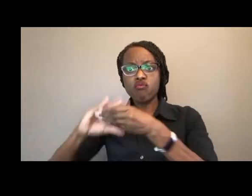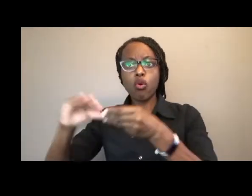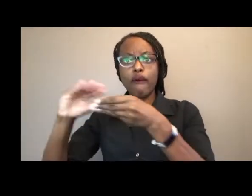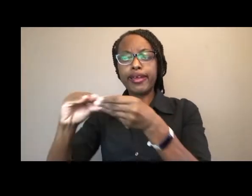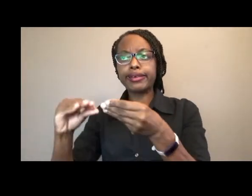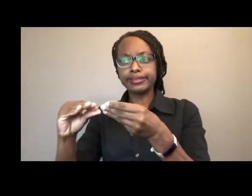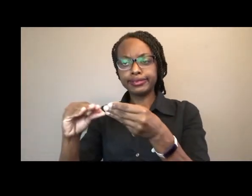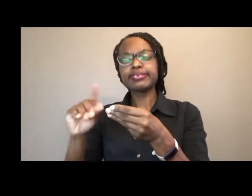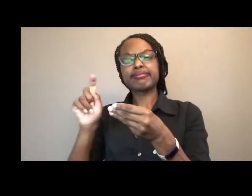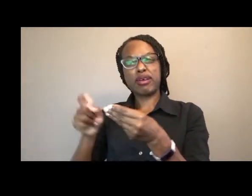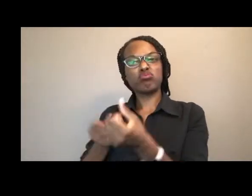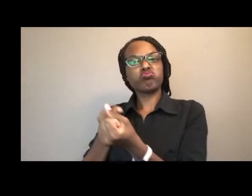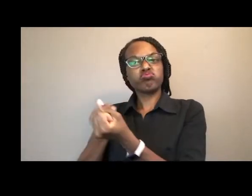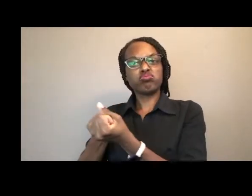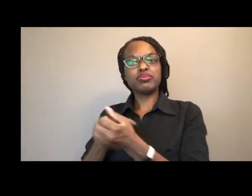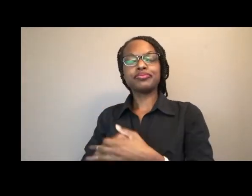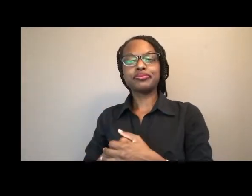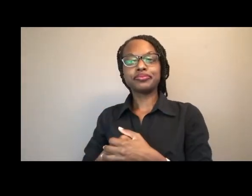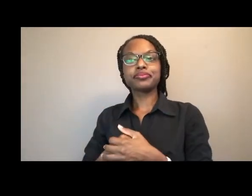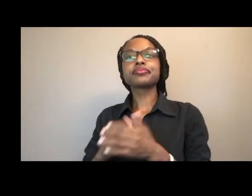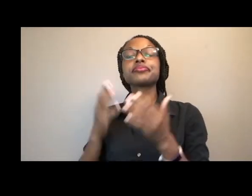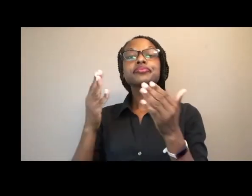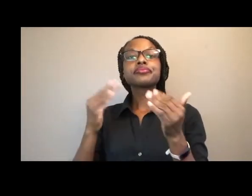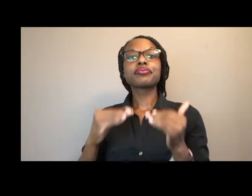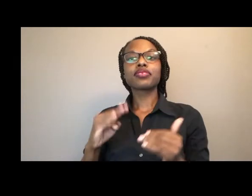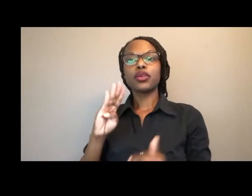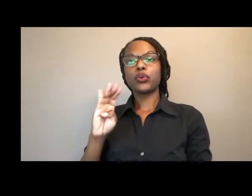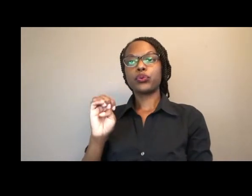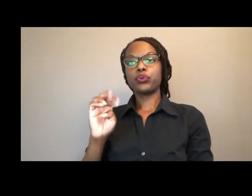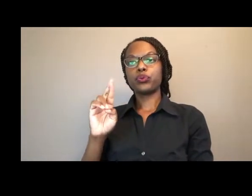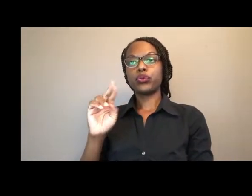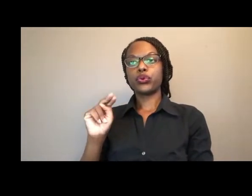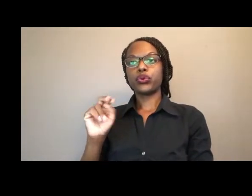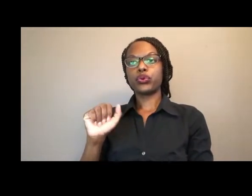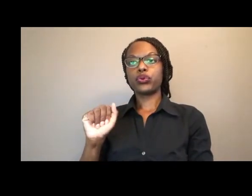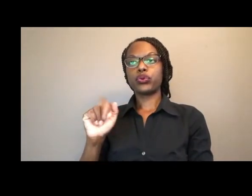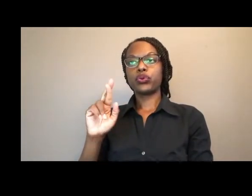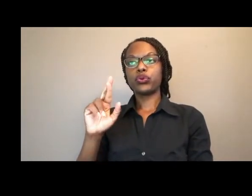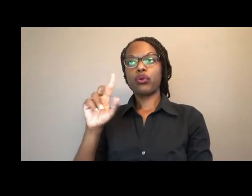Self-advocacy is just a word. It means